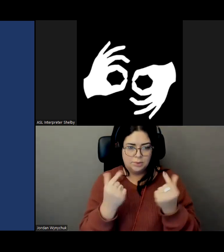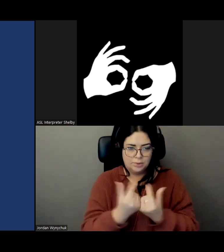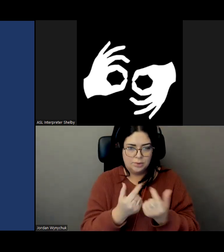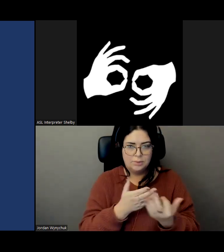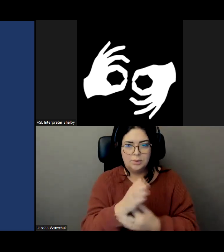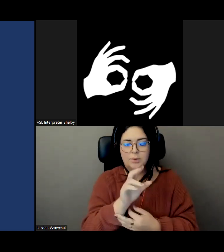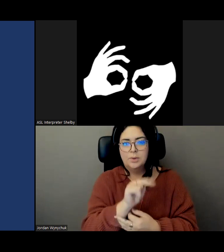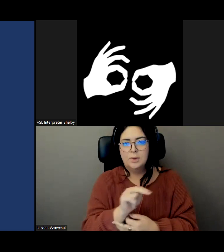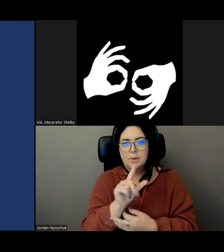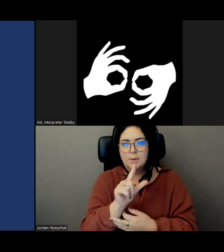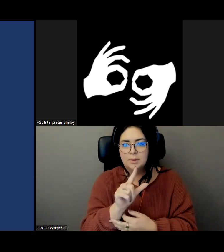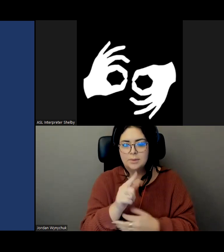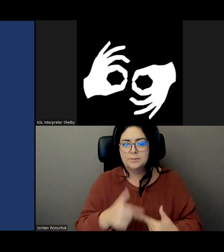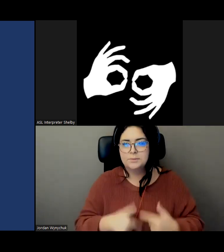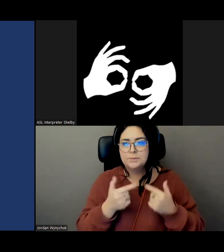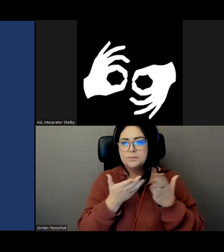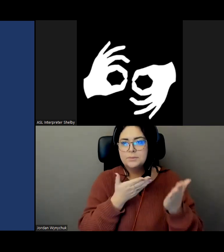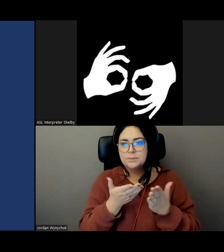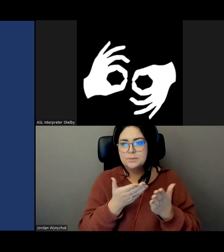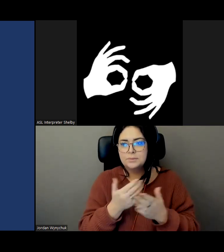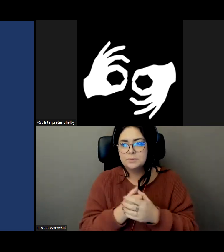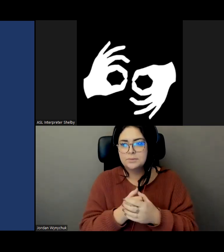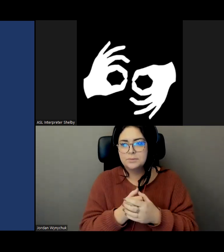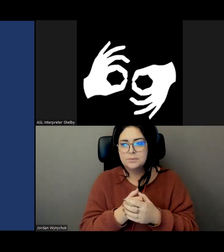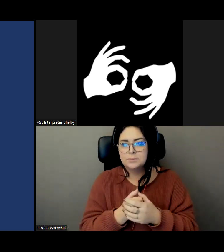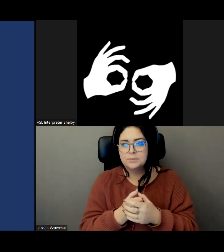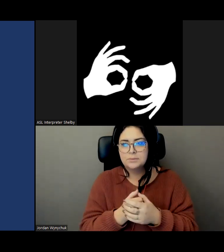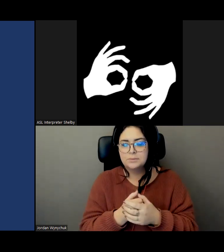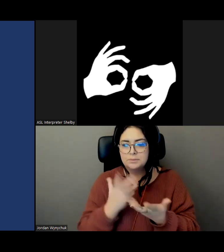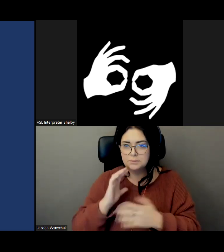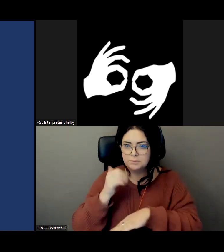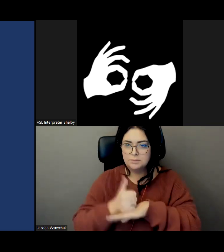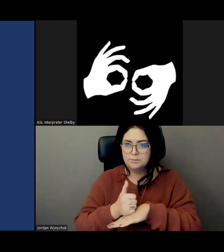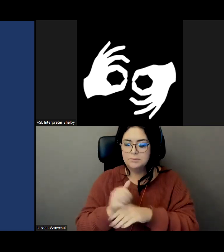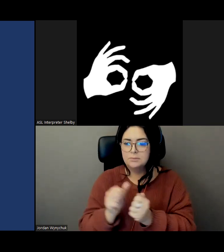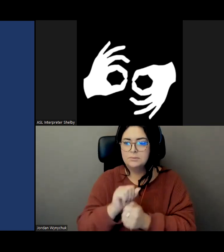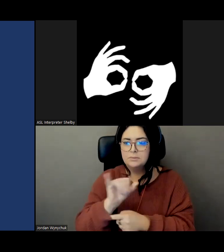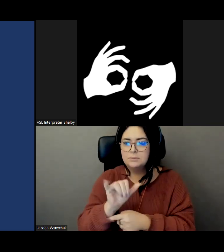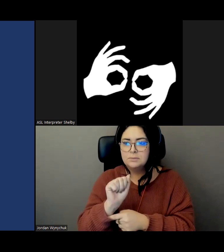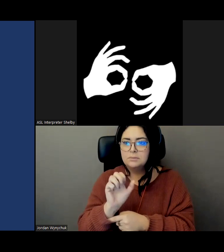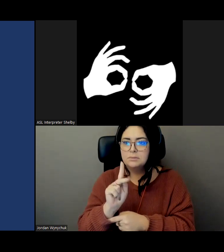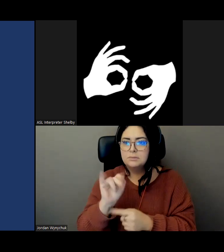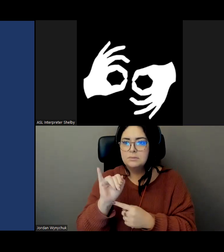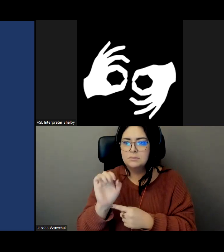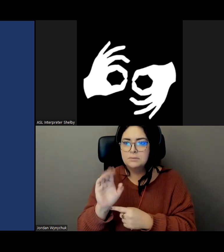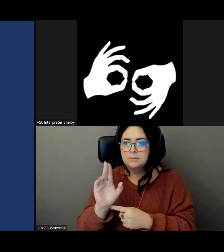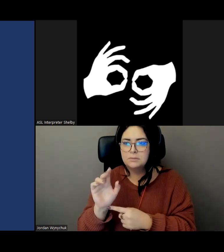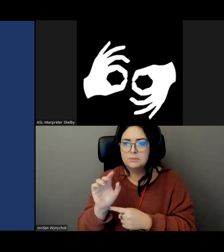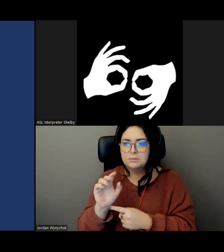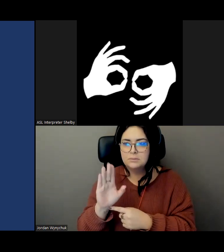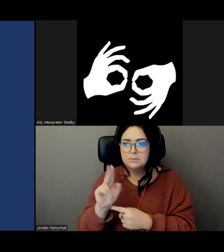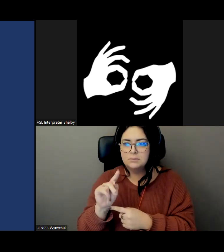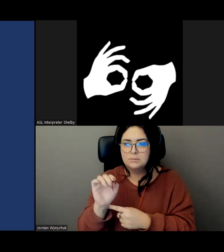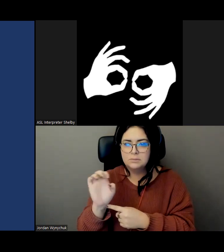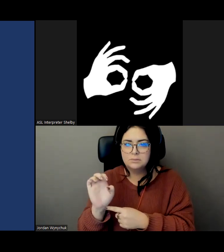LifeWise NL. And we got it off the ground with Jackie Butt, who's our provincial groups